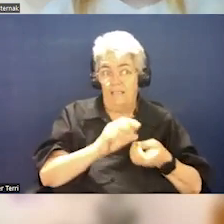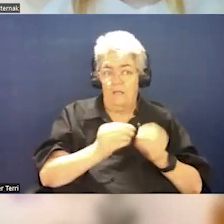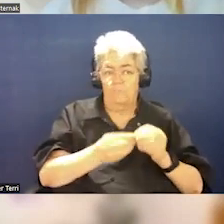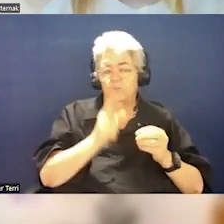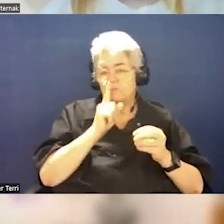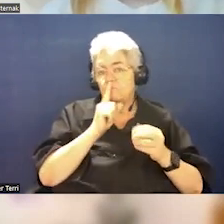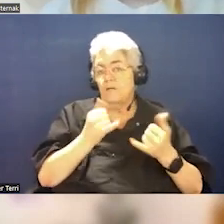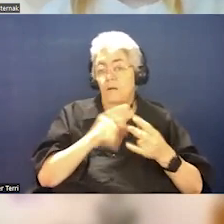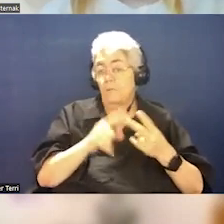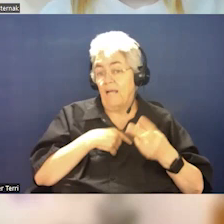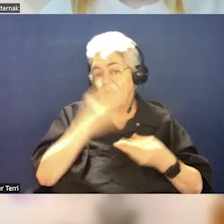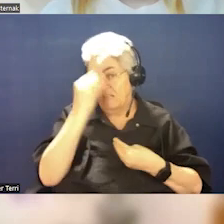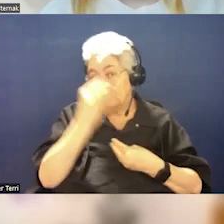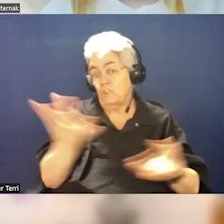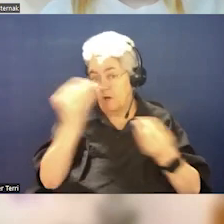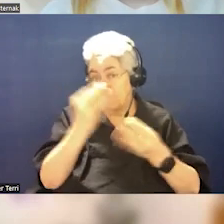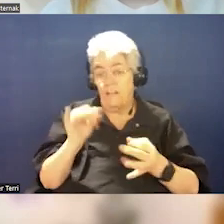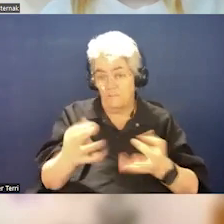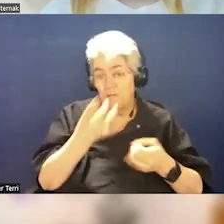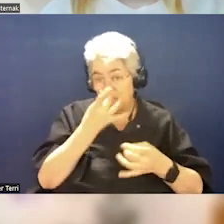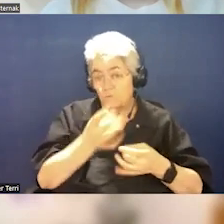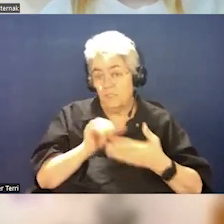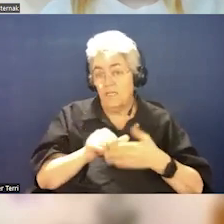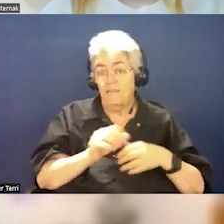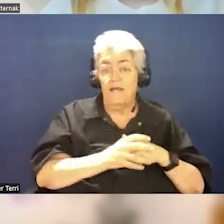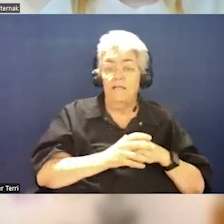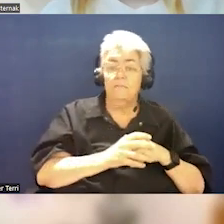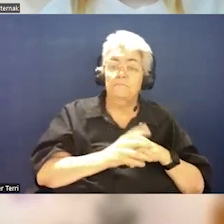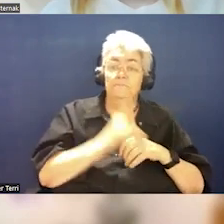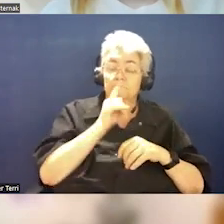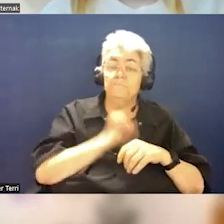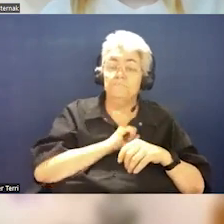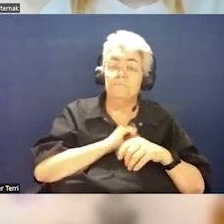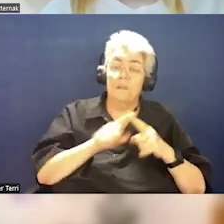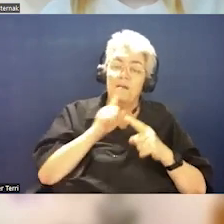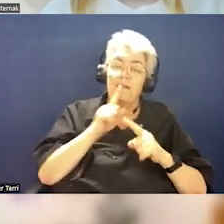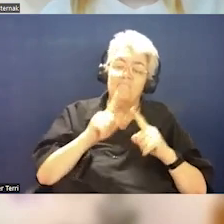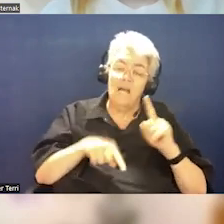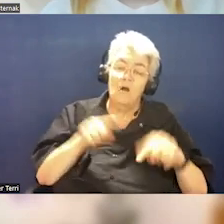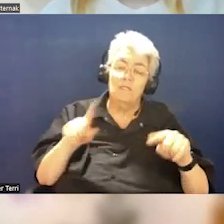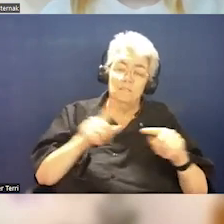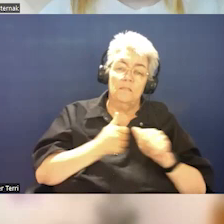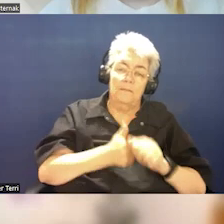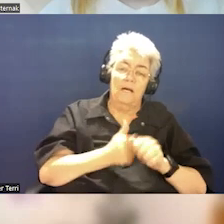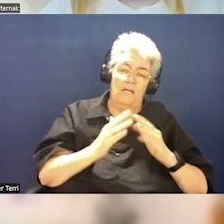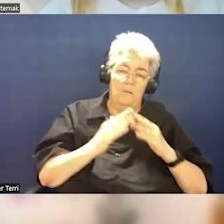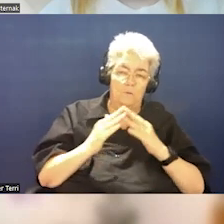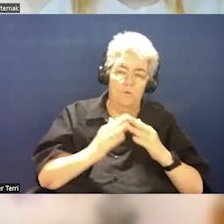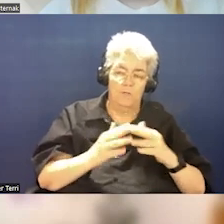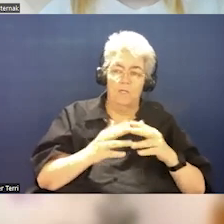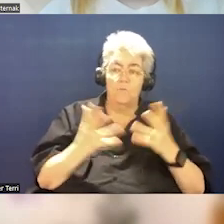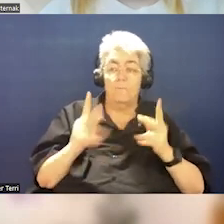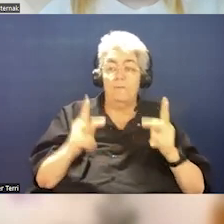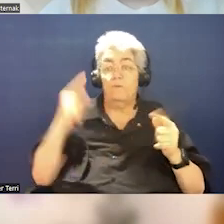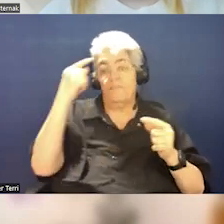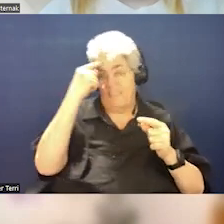and follow up with folks who are interested. Um, but you know, it does vary by community what people think is going to happen, that I